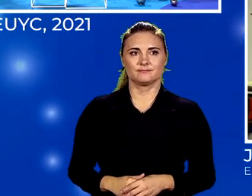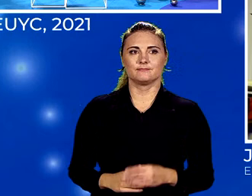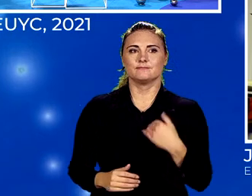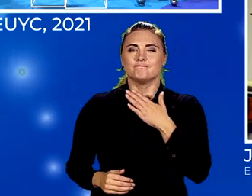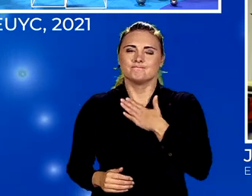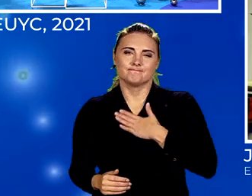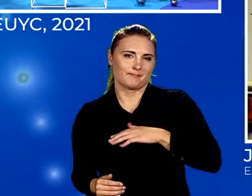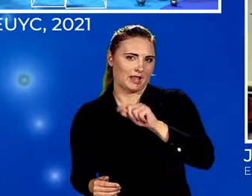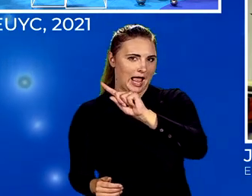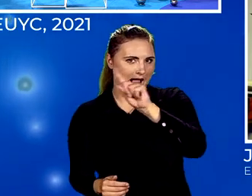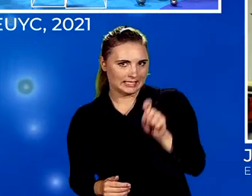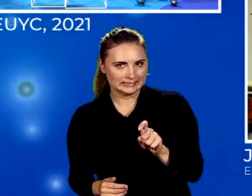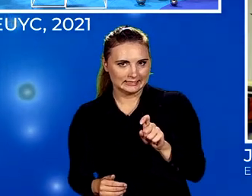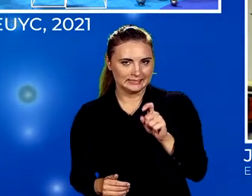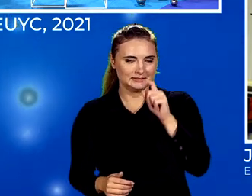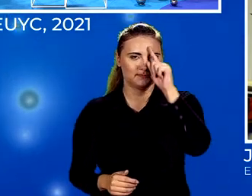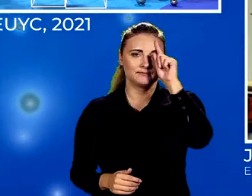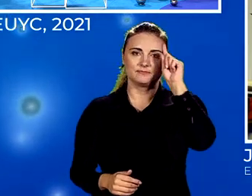guests.